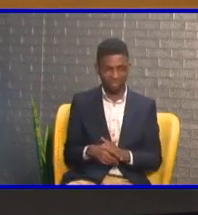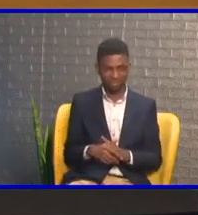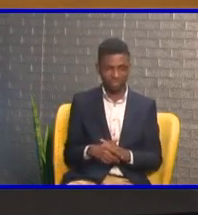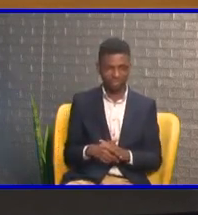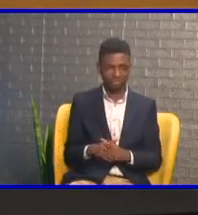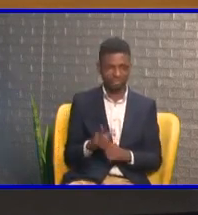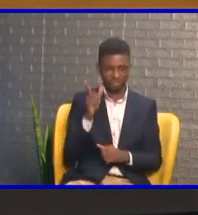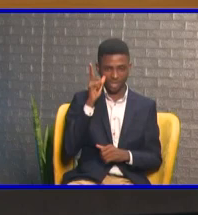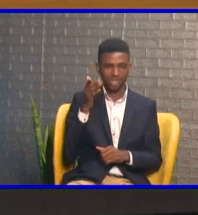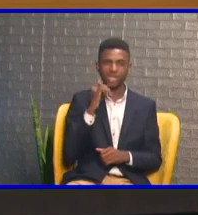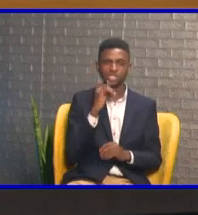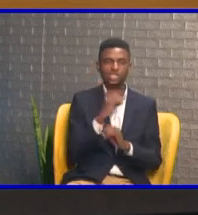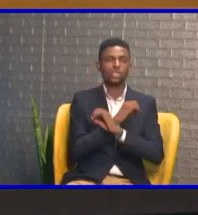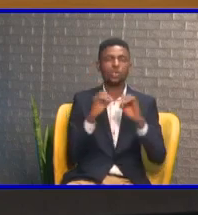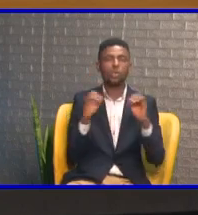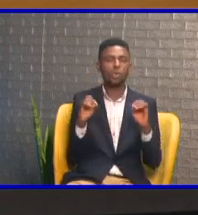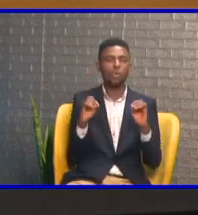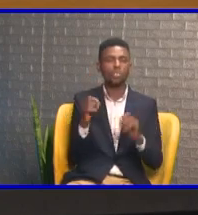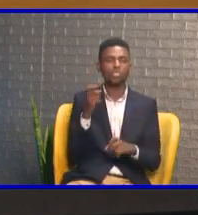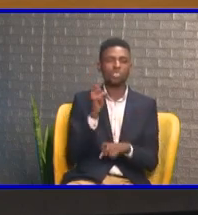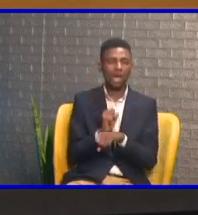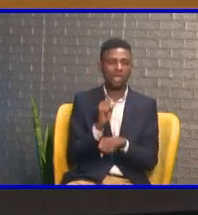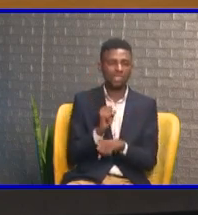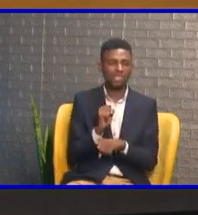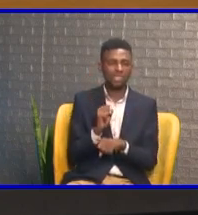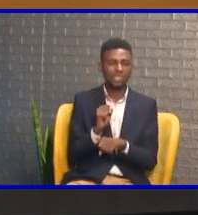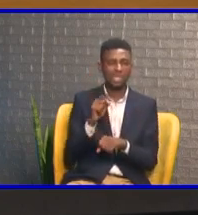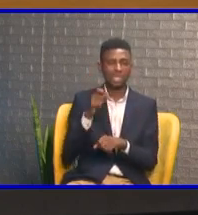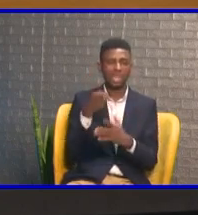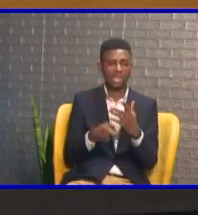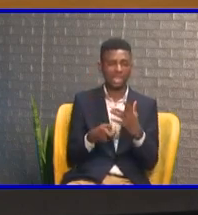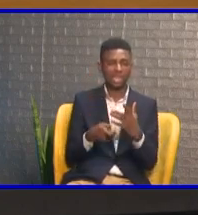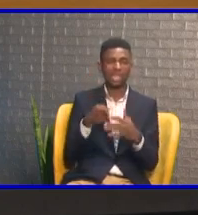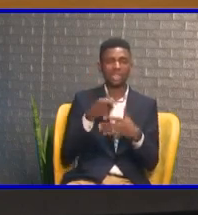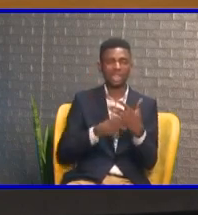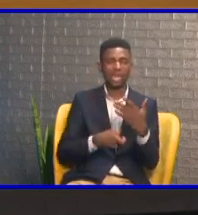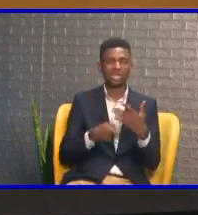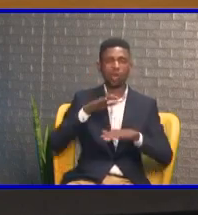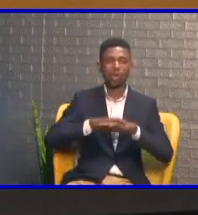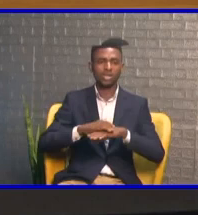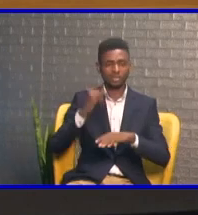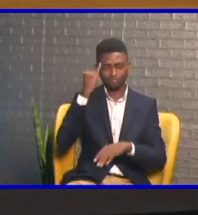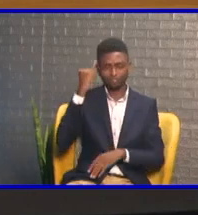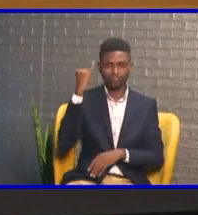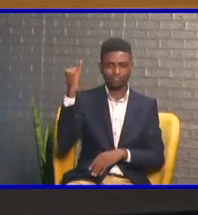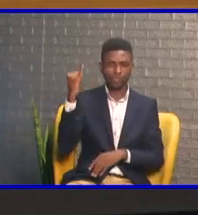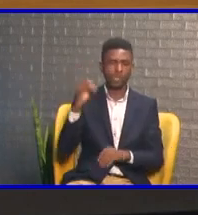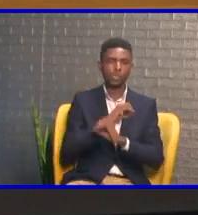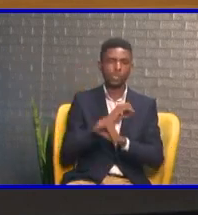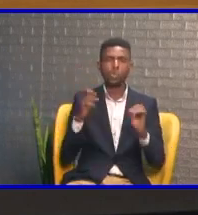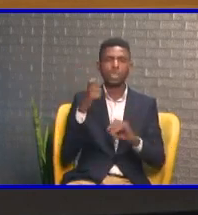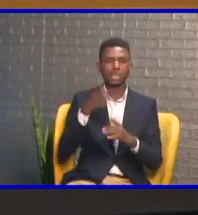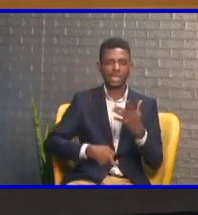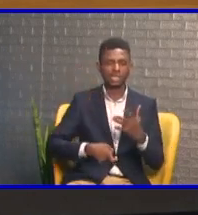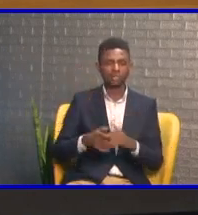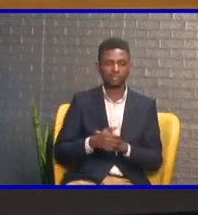Listen, there's no tax on imagination. There's no tax. That's the beauty of imagination. There's no